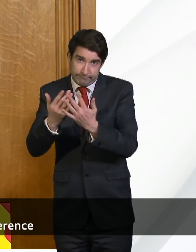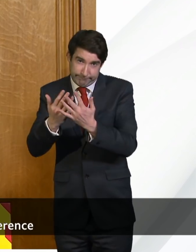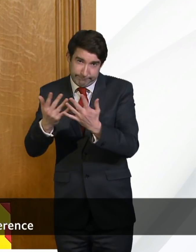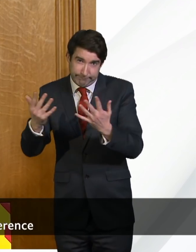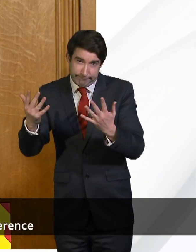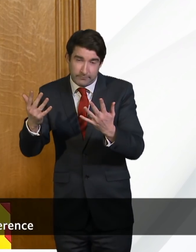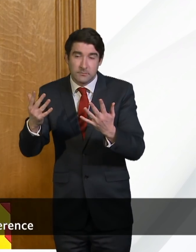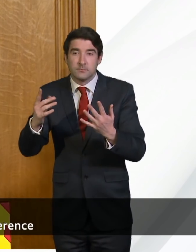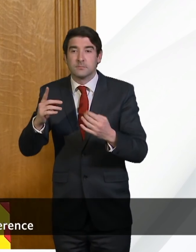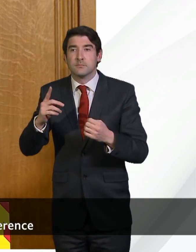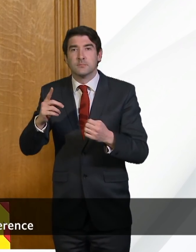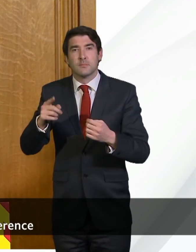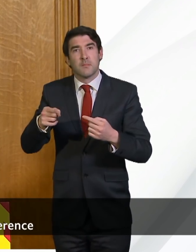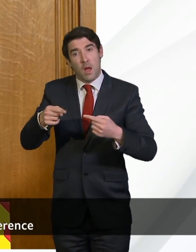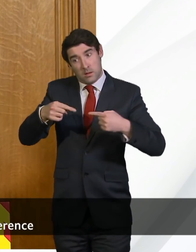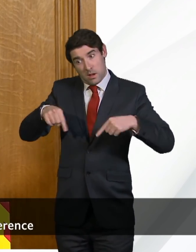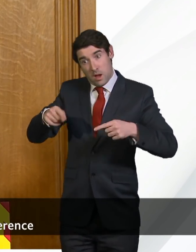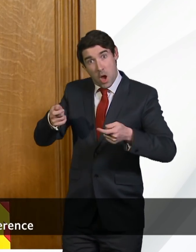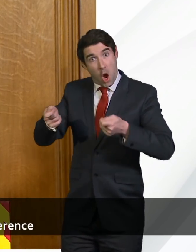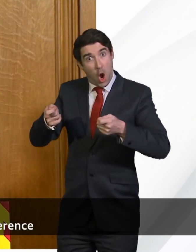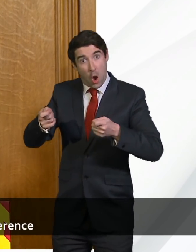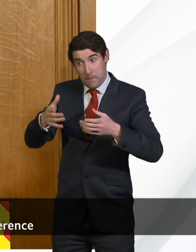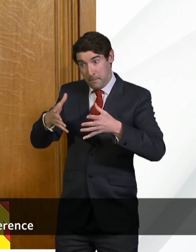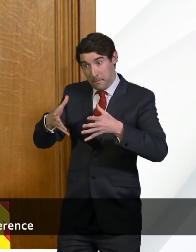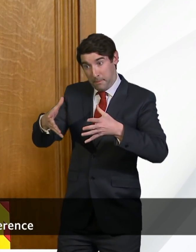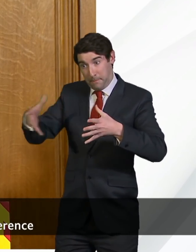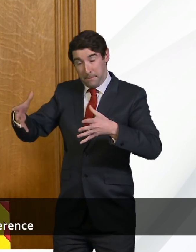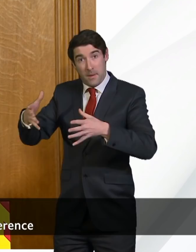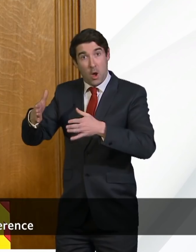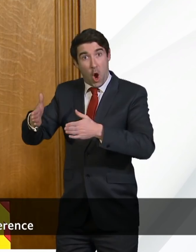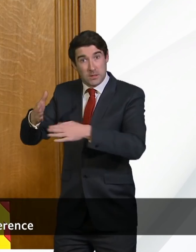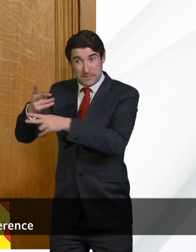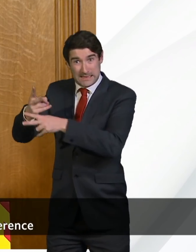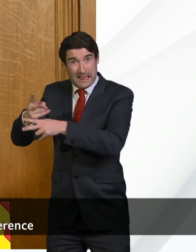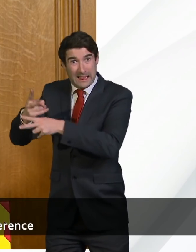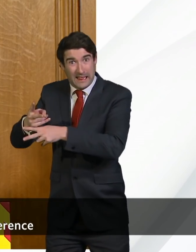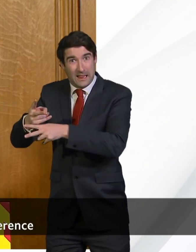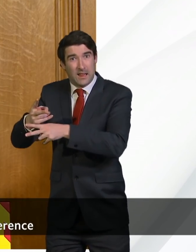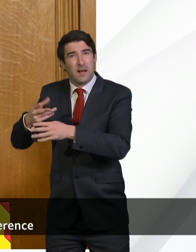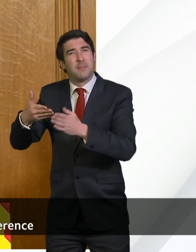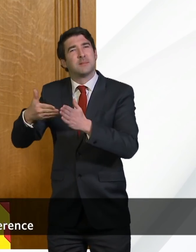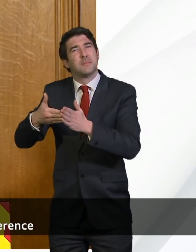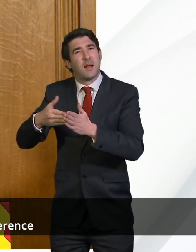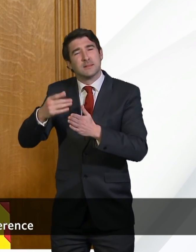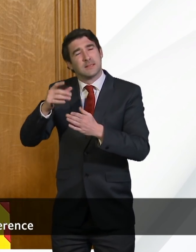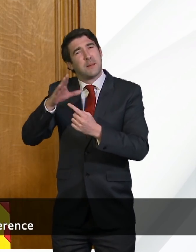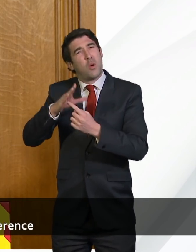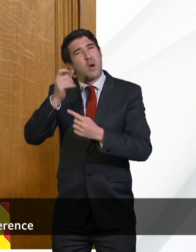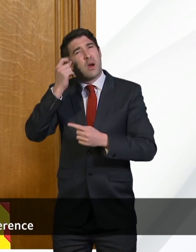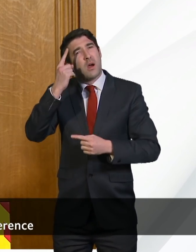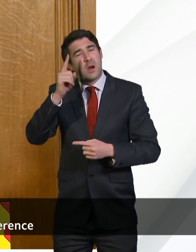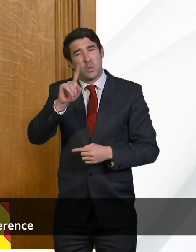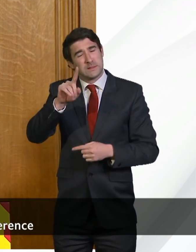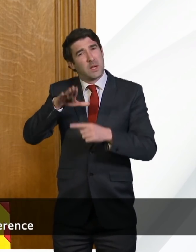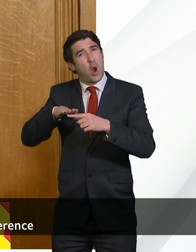pull the curve down. But there are also indirect effects which have to be taken into account when we're thinking about the health effects over the